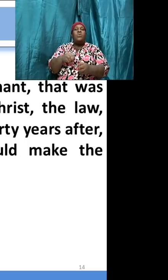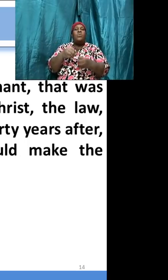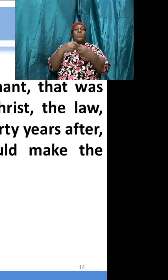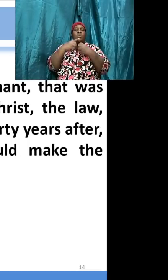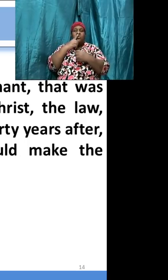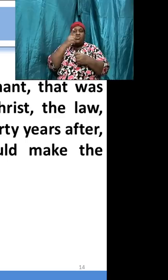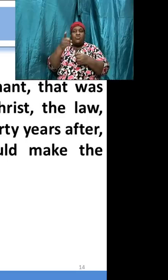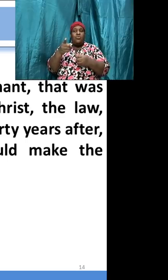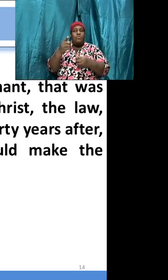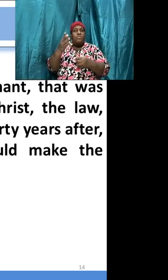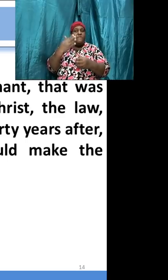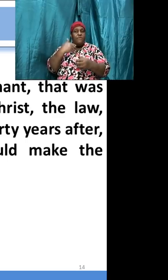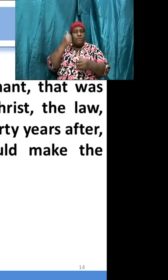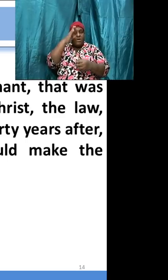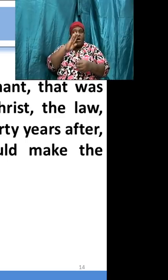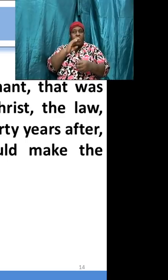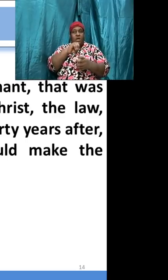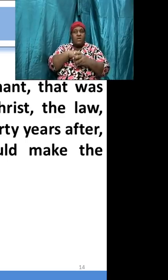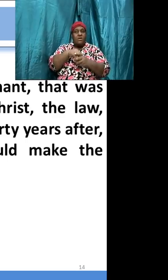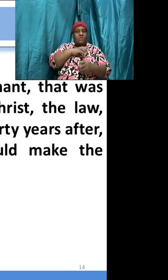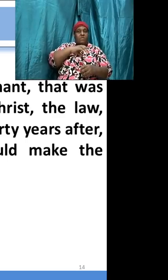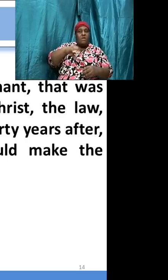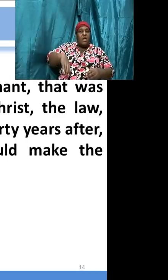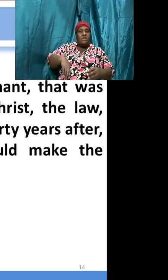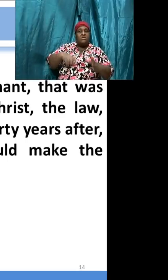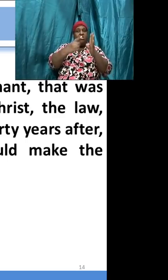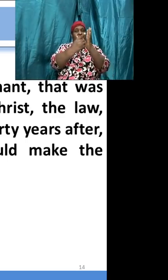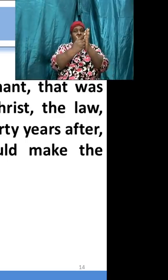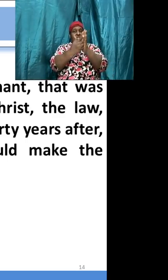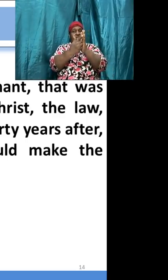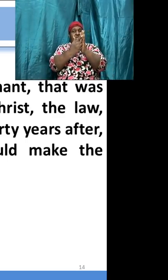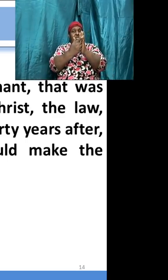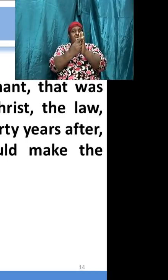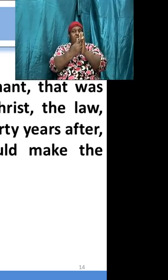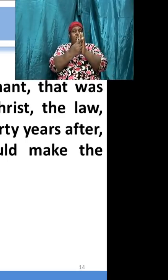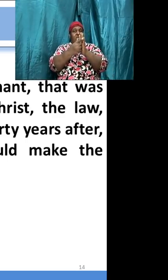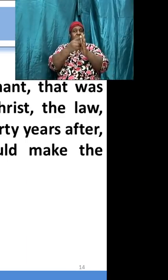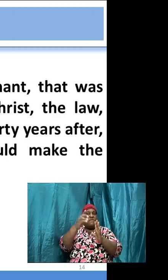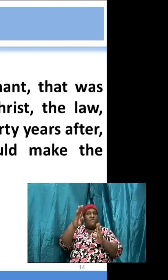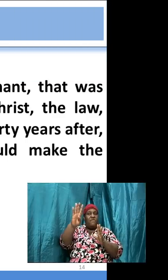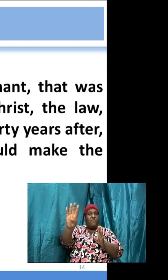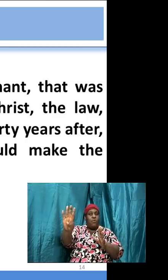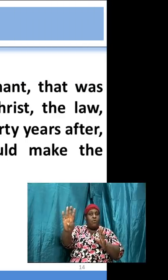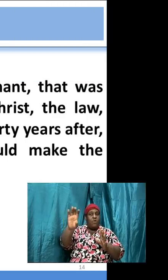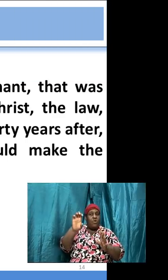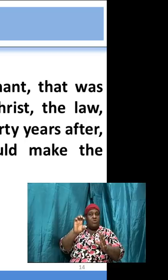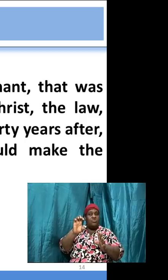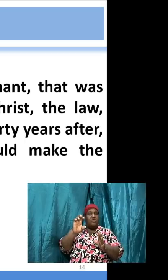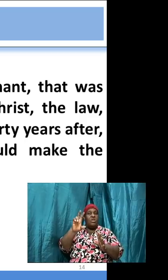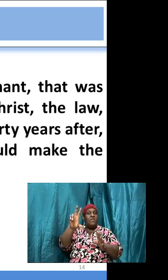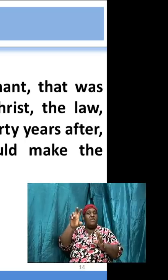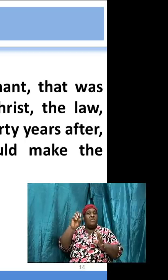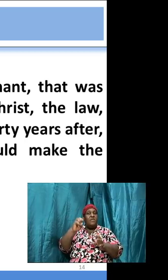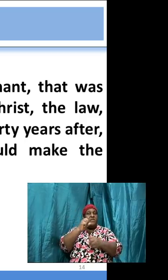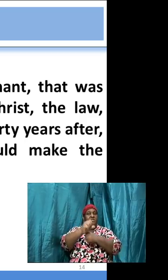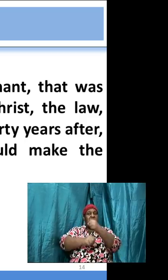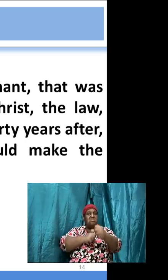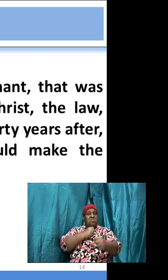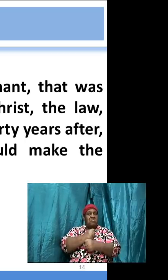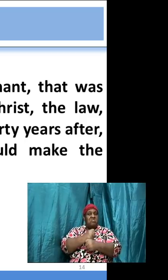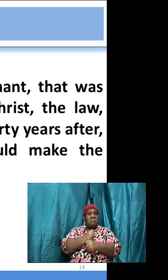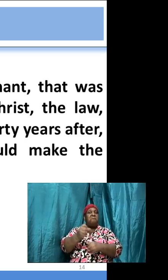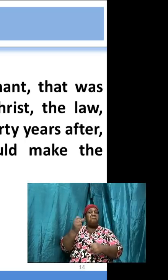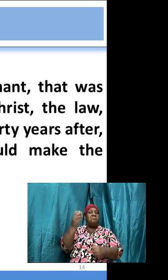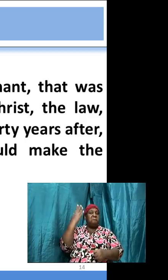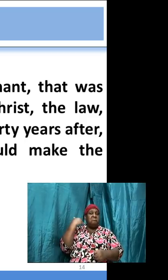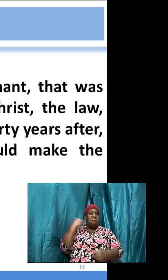the law, which was 430 years after," if you read the scriptures above, it was talking about Abraham. So 430 years after that